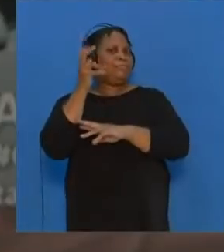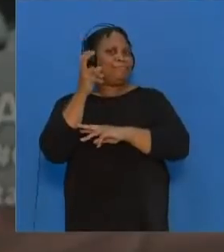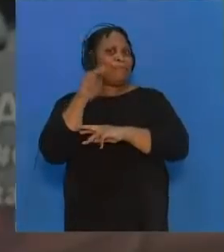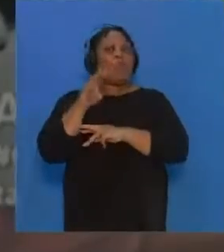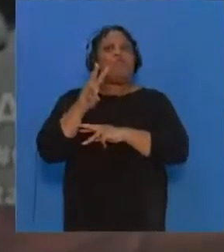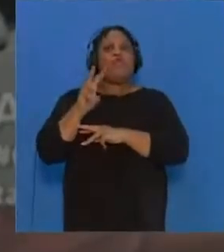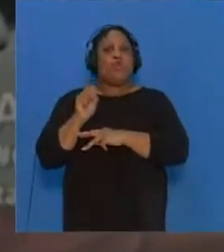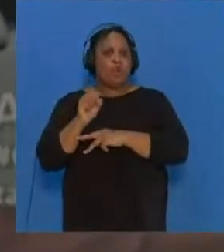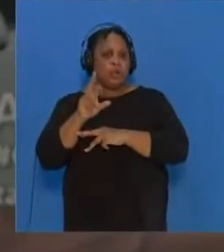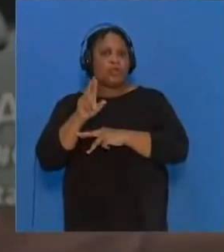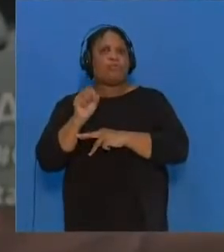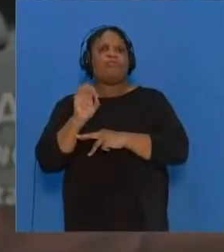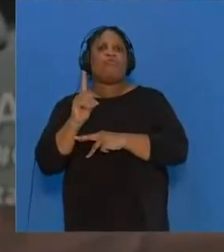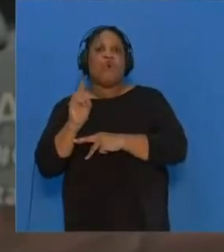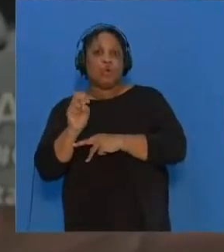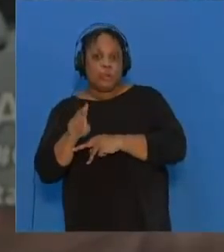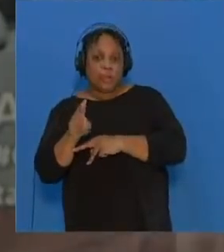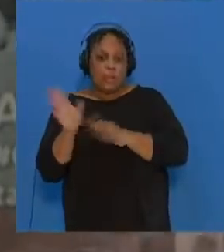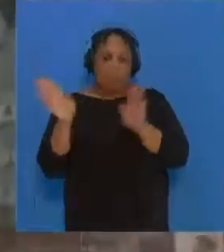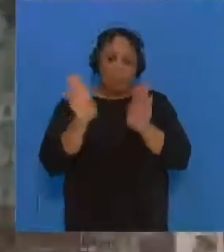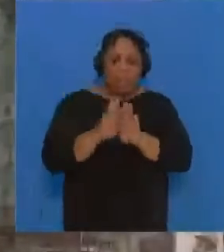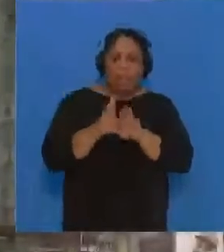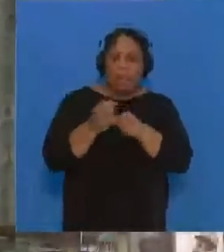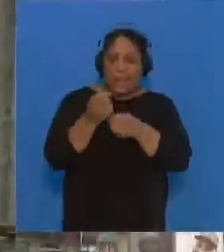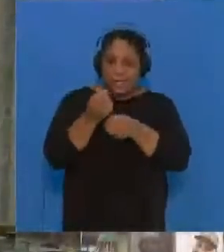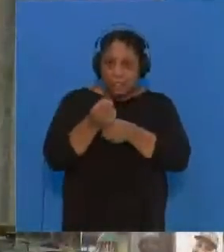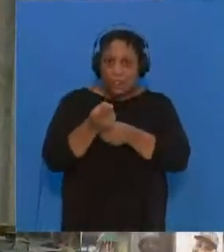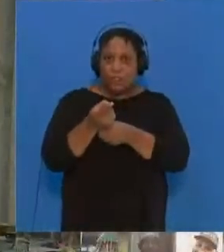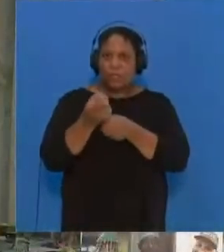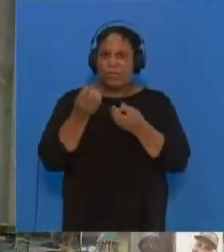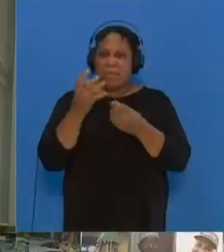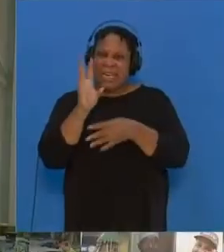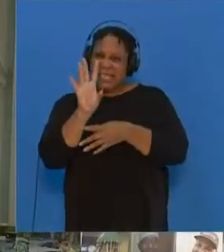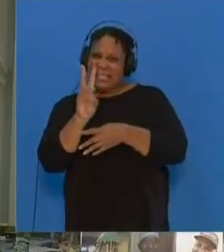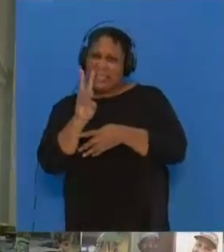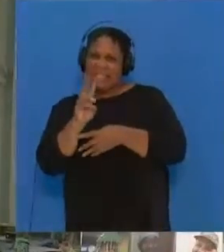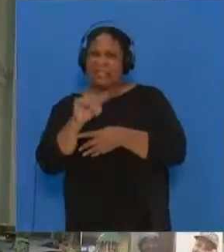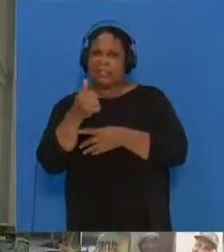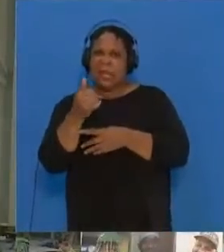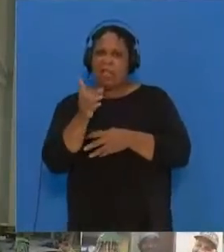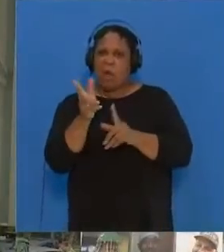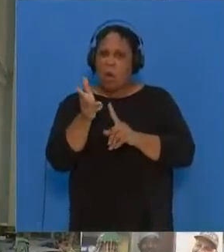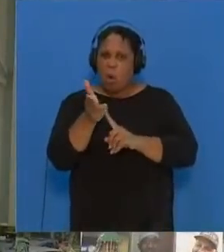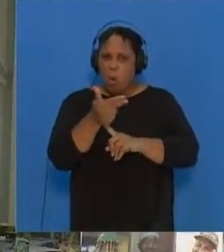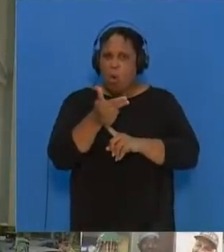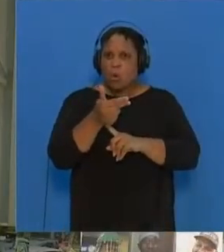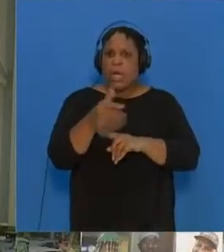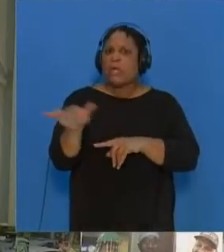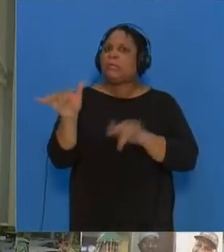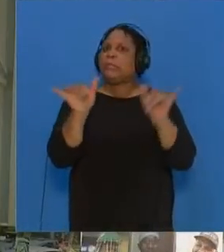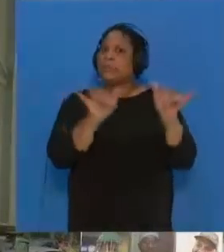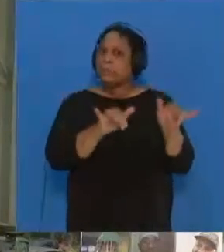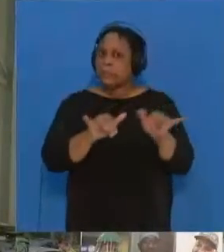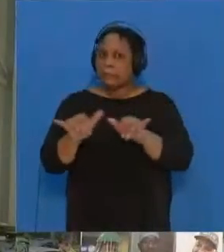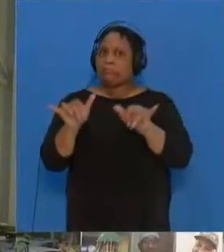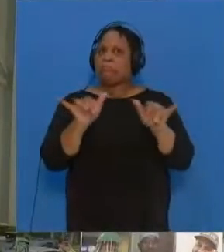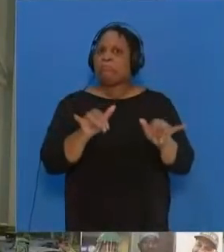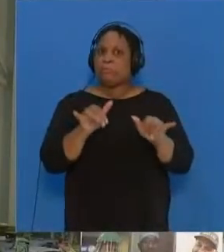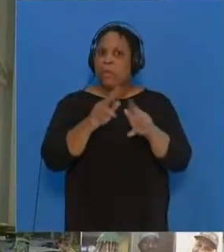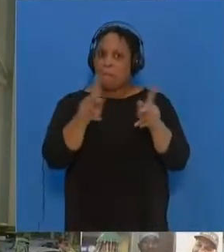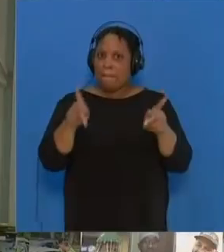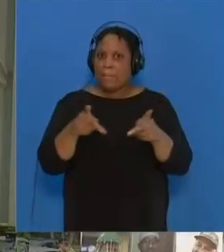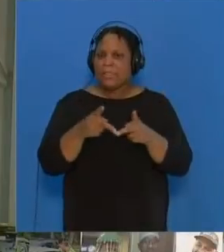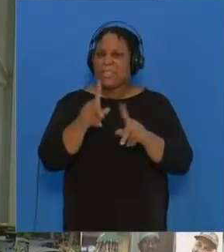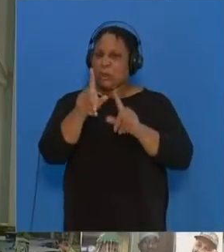of Rosedon being closed until next year. We have heard that as many as 6 other hotels are in a similar position where they are questioning